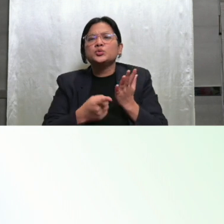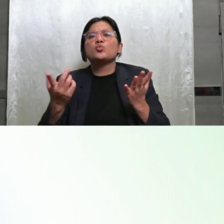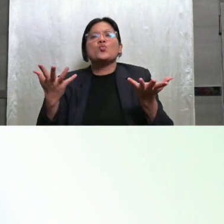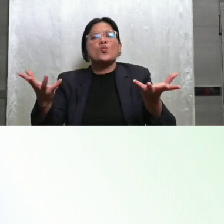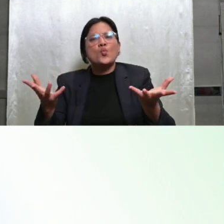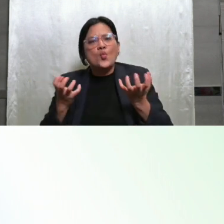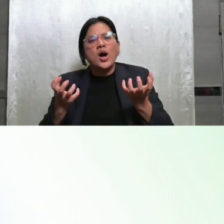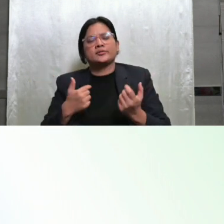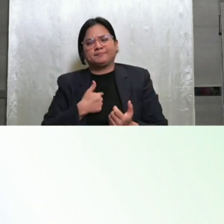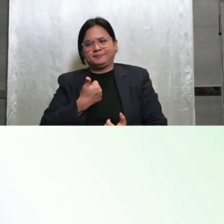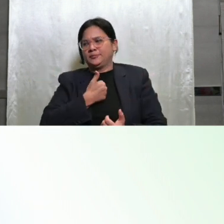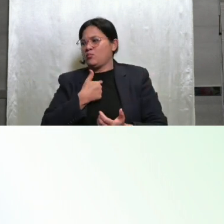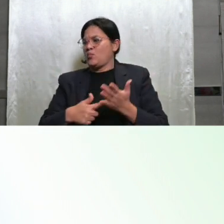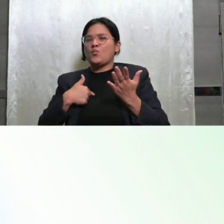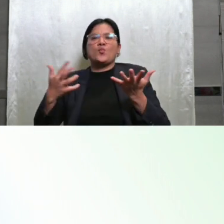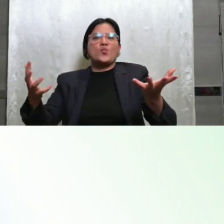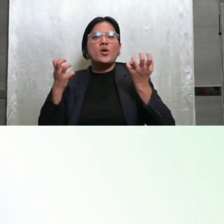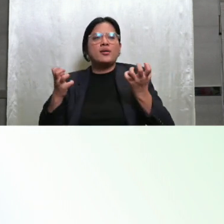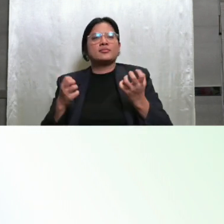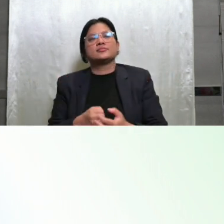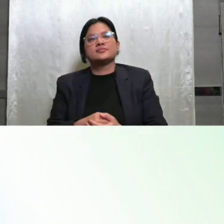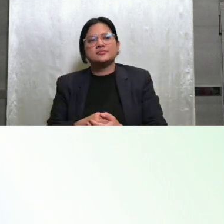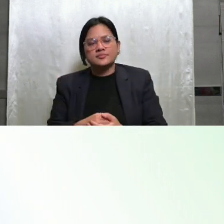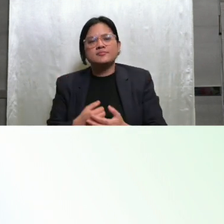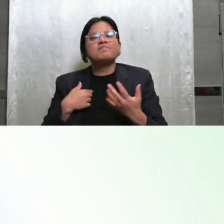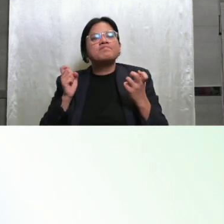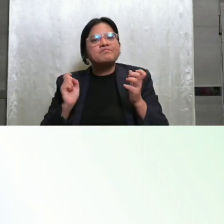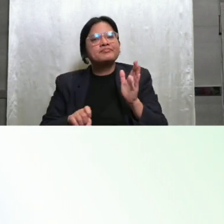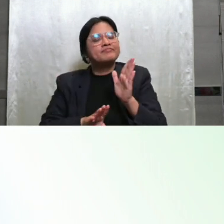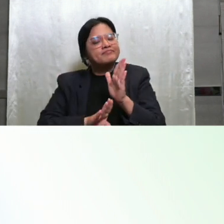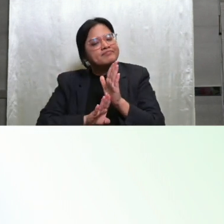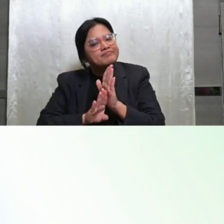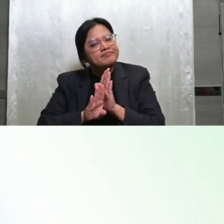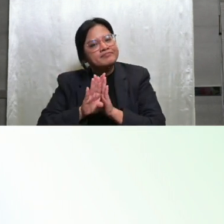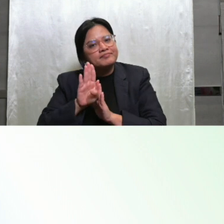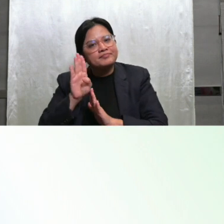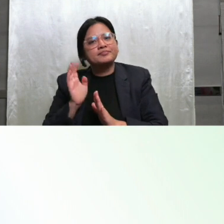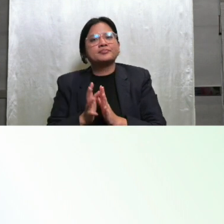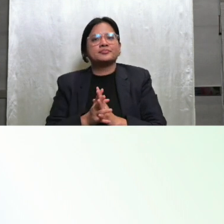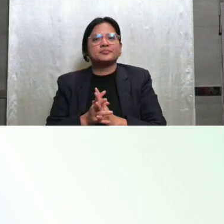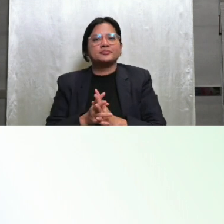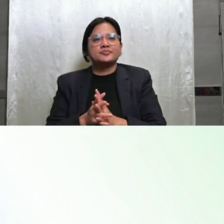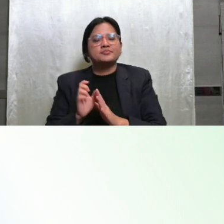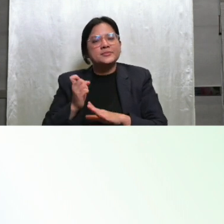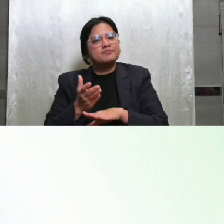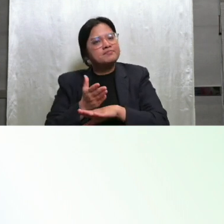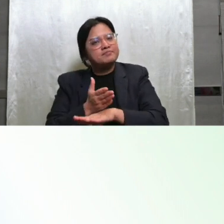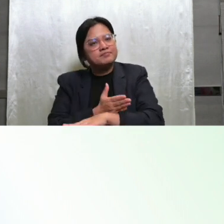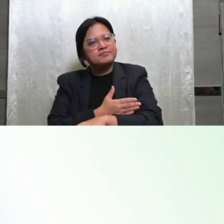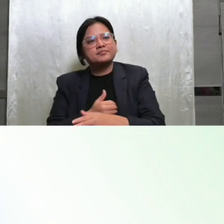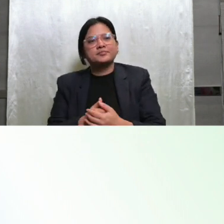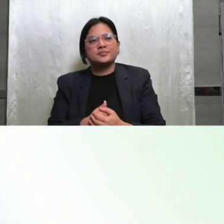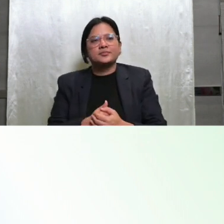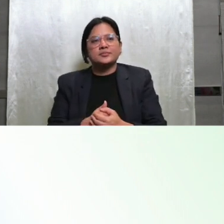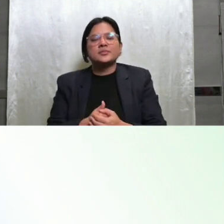And by Buddy, that's an adaptive learning. We introduce AI bot, adaptive learning, that's in development, and obviously it takes time to get developed.